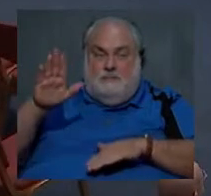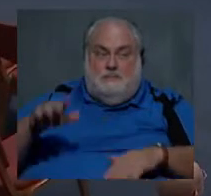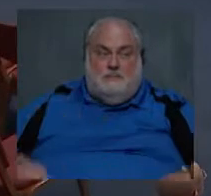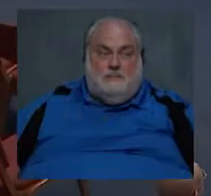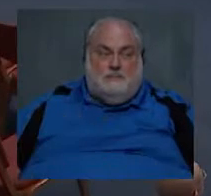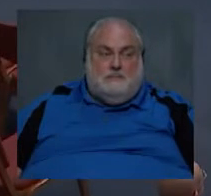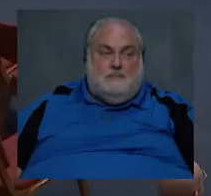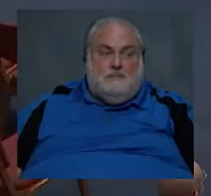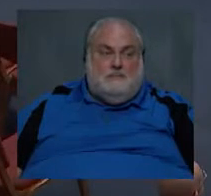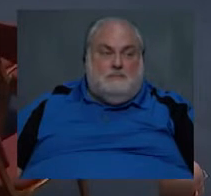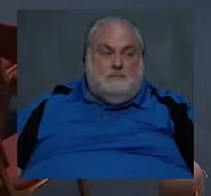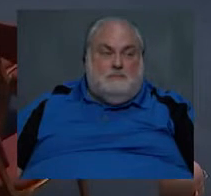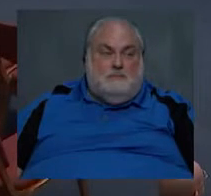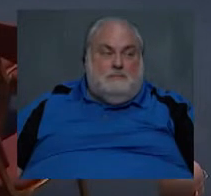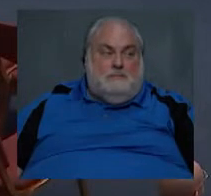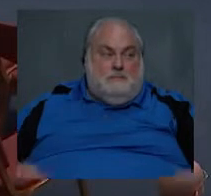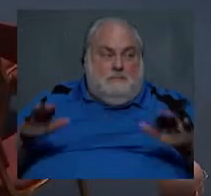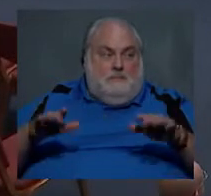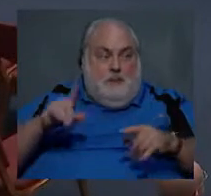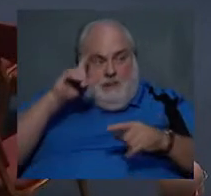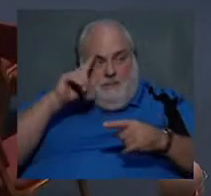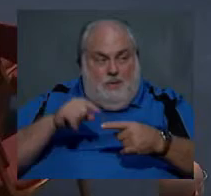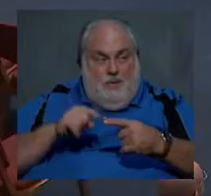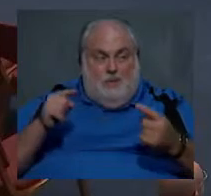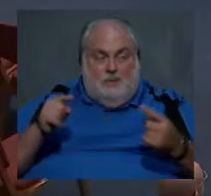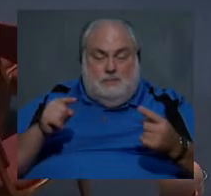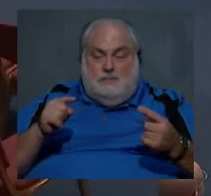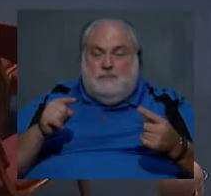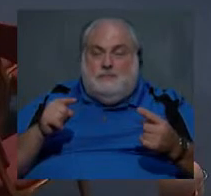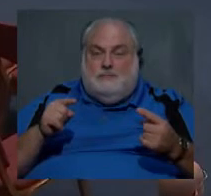hand. Those who do not,